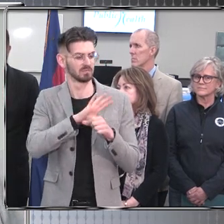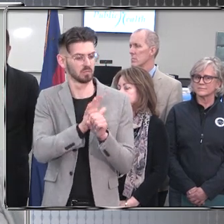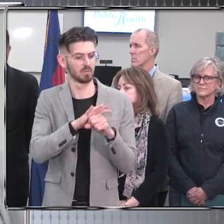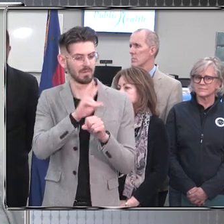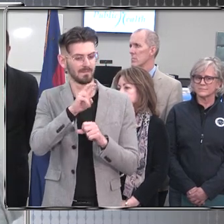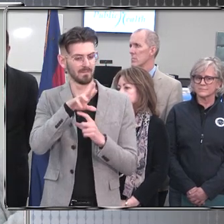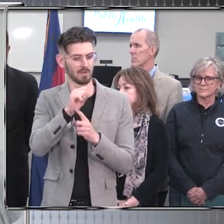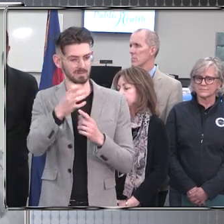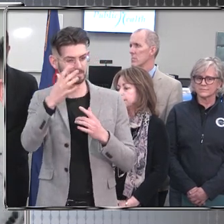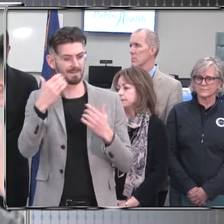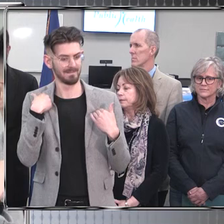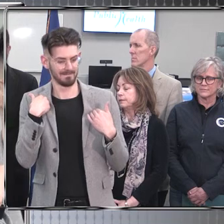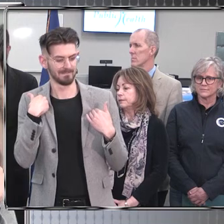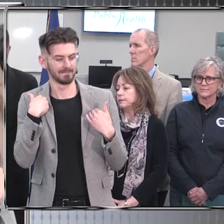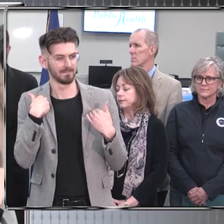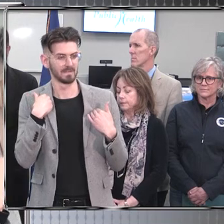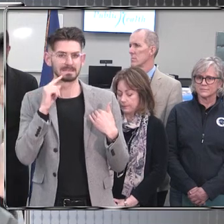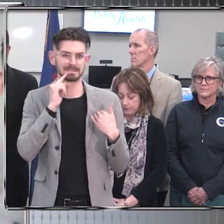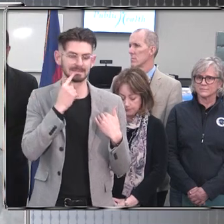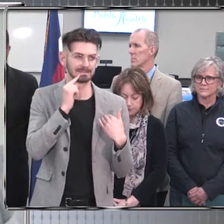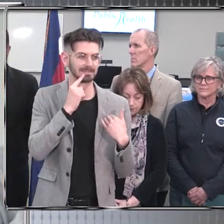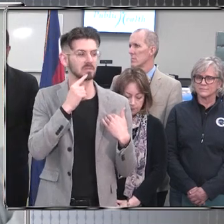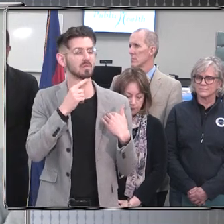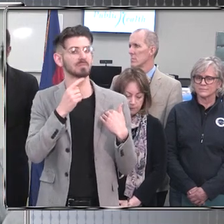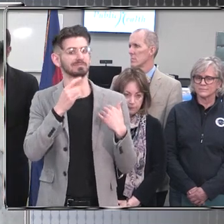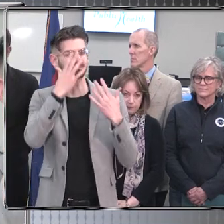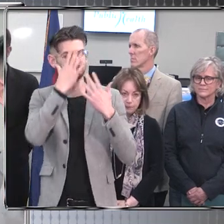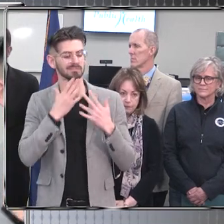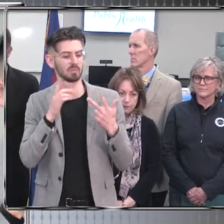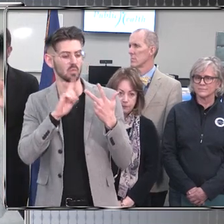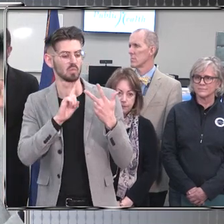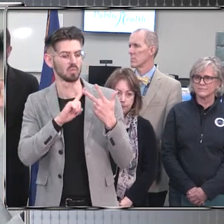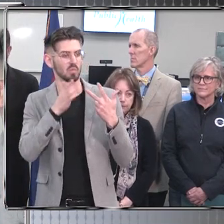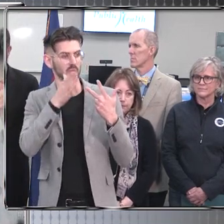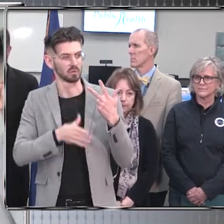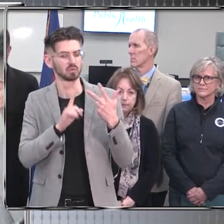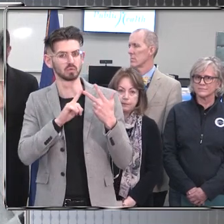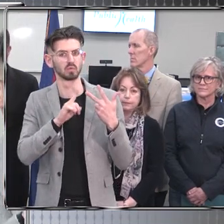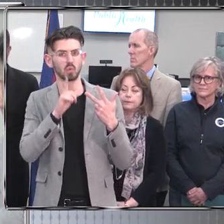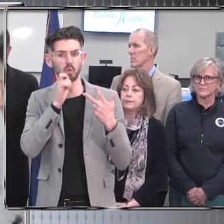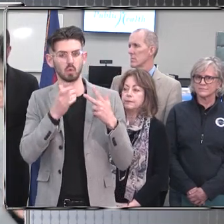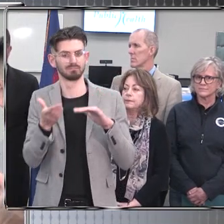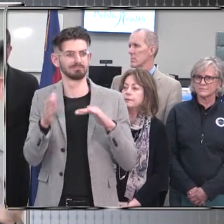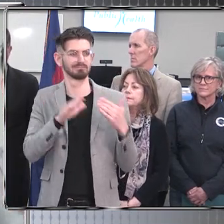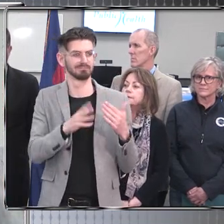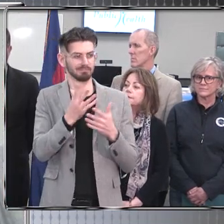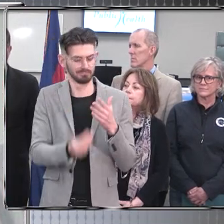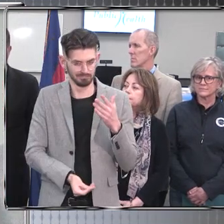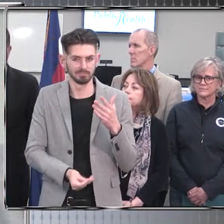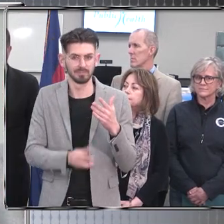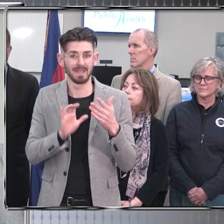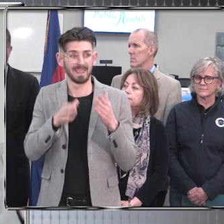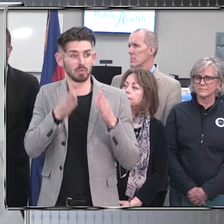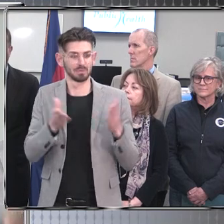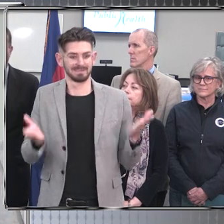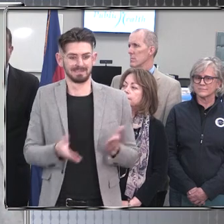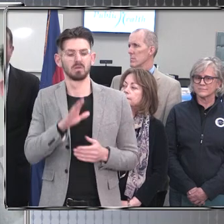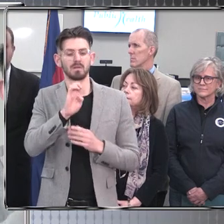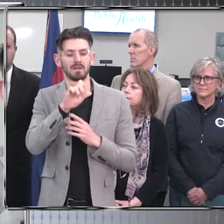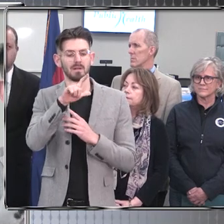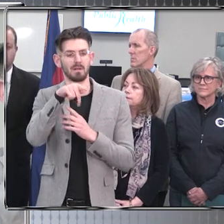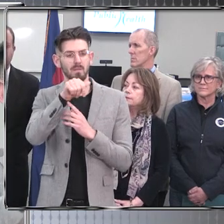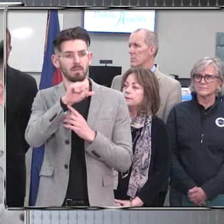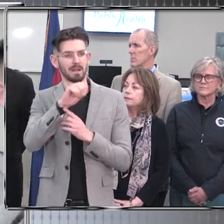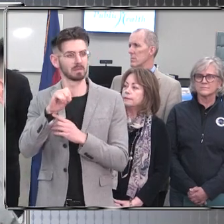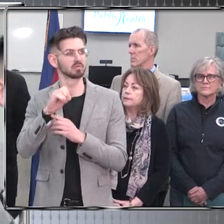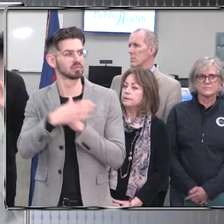those people has passed away, and that person was a resident of El Paso County. And the person who passed away was a woman in her 80s